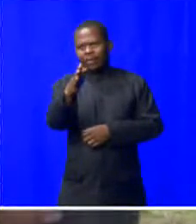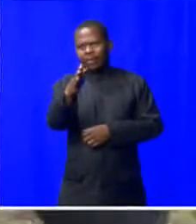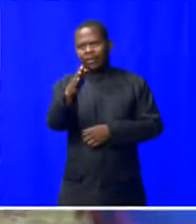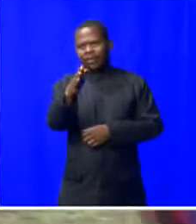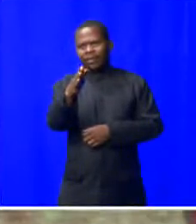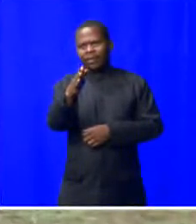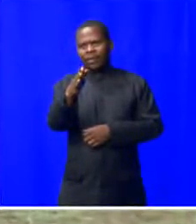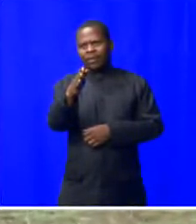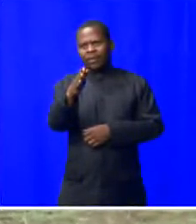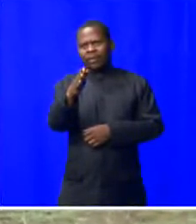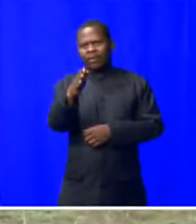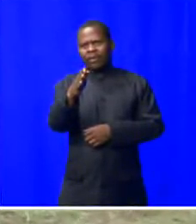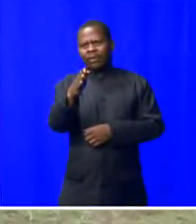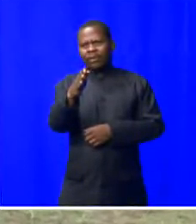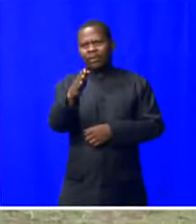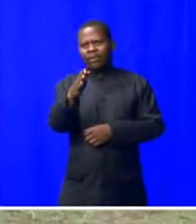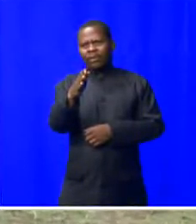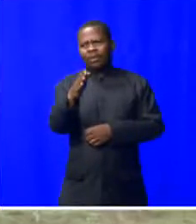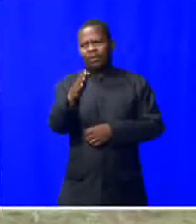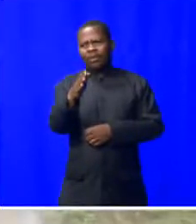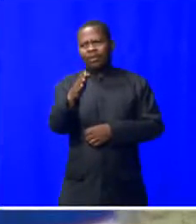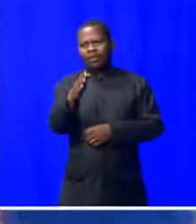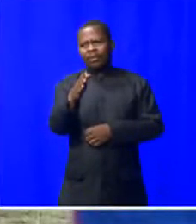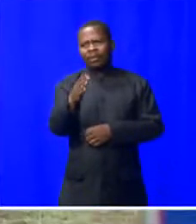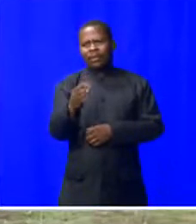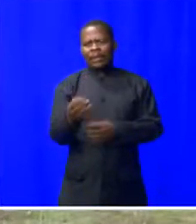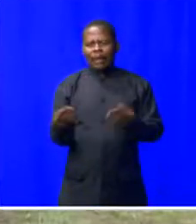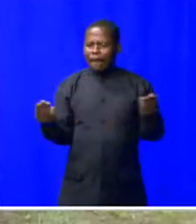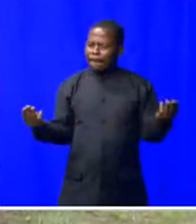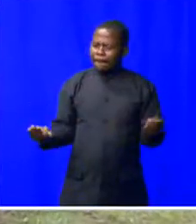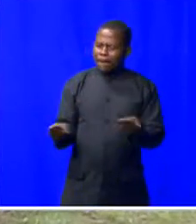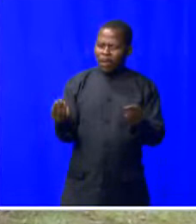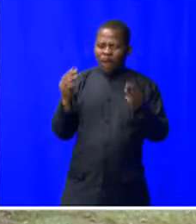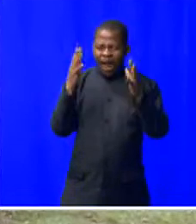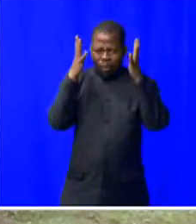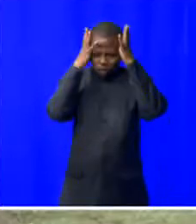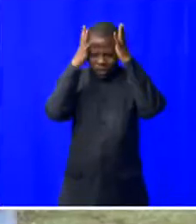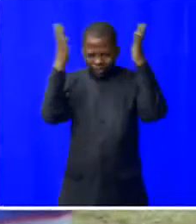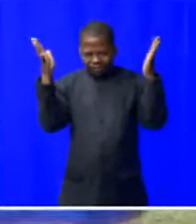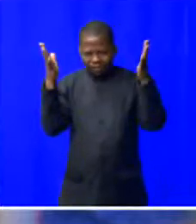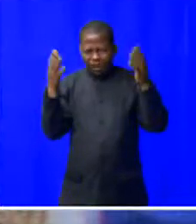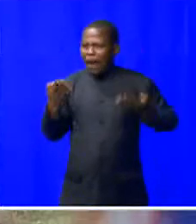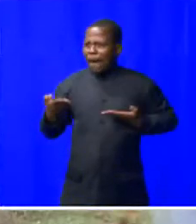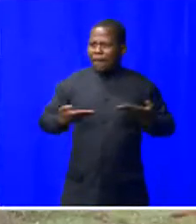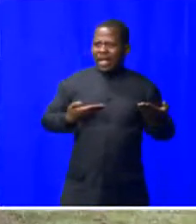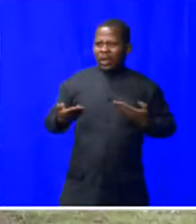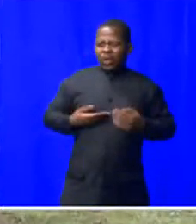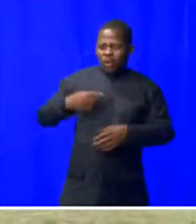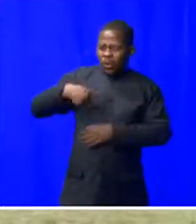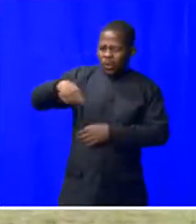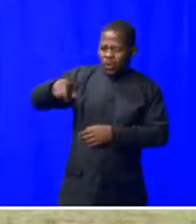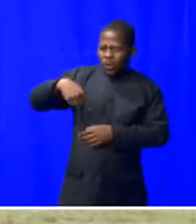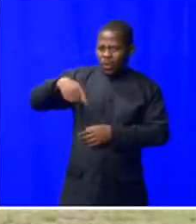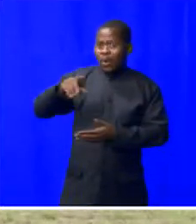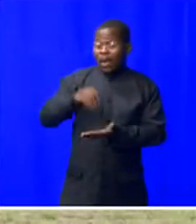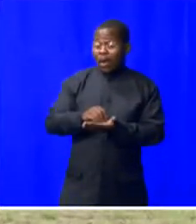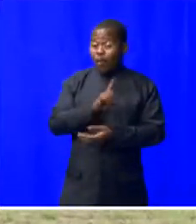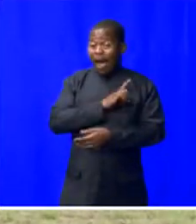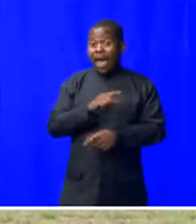i-movement beyisetulu kakhulu sivese amaSwati bese sivele sivukile njengoba namuhla